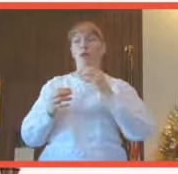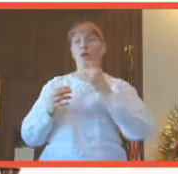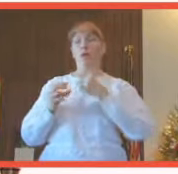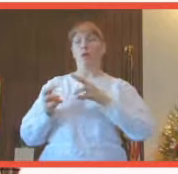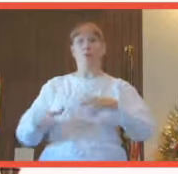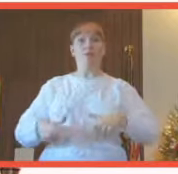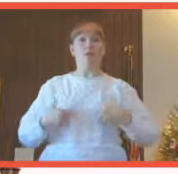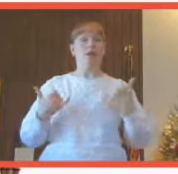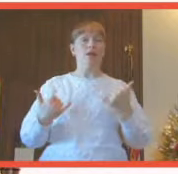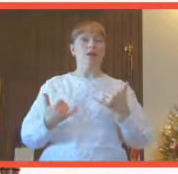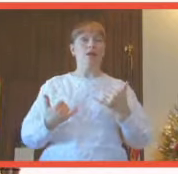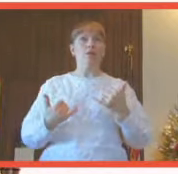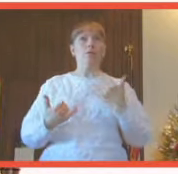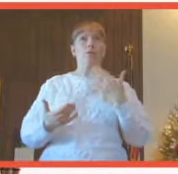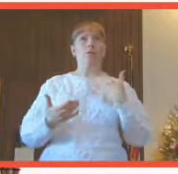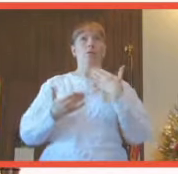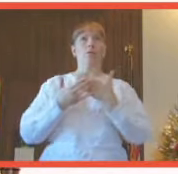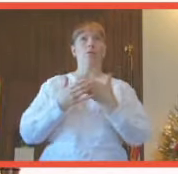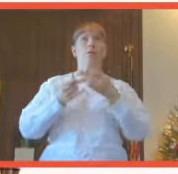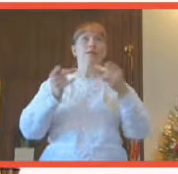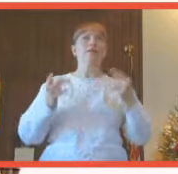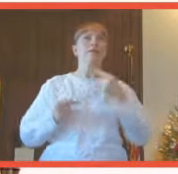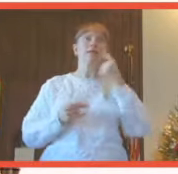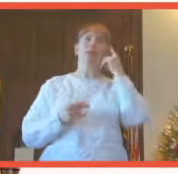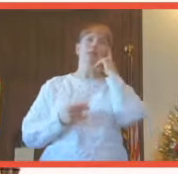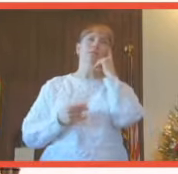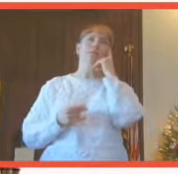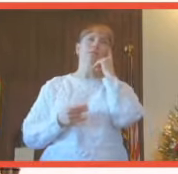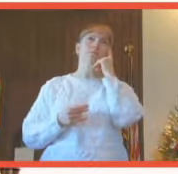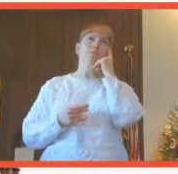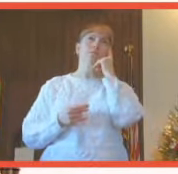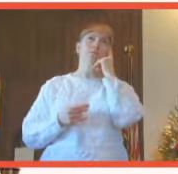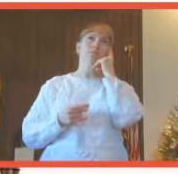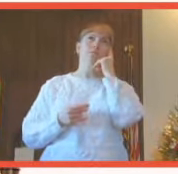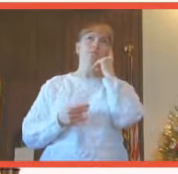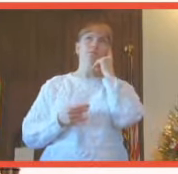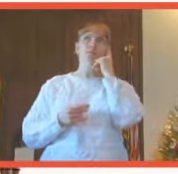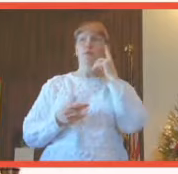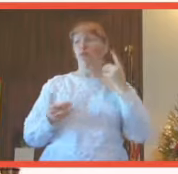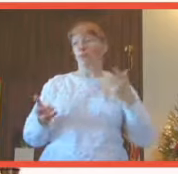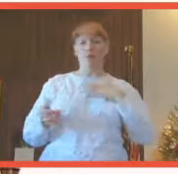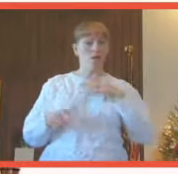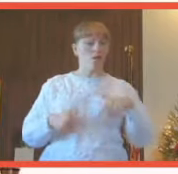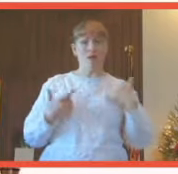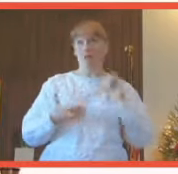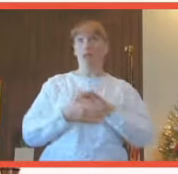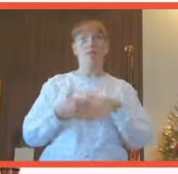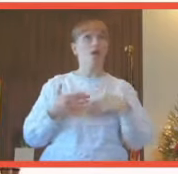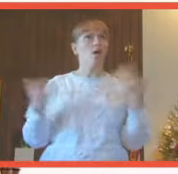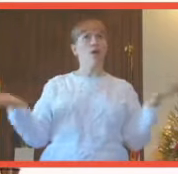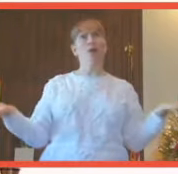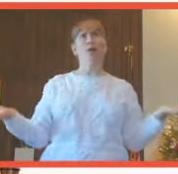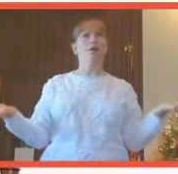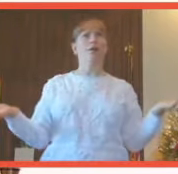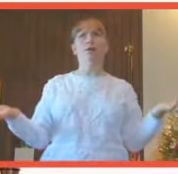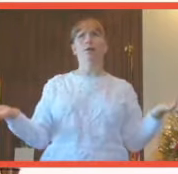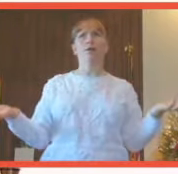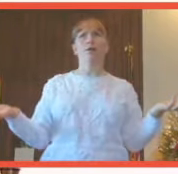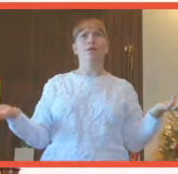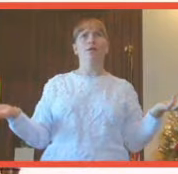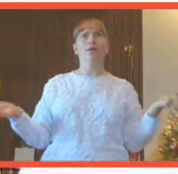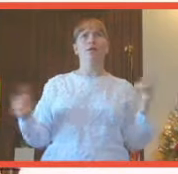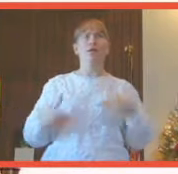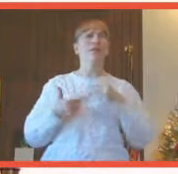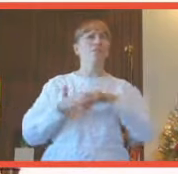Whether we get to a point we think, well, is this all there is? What does life